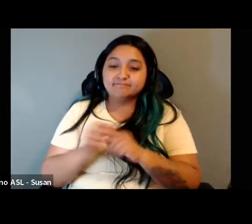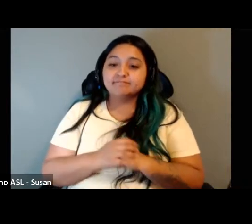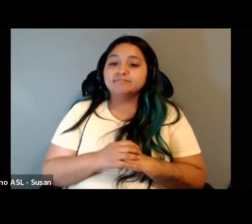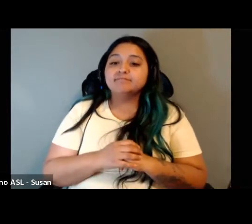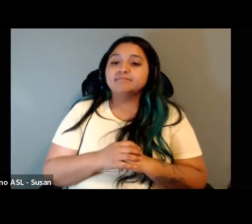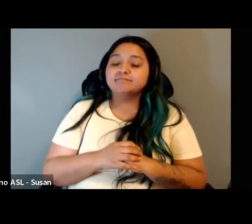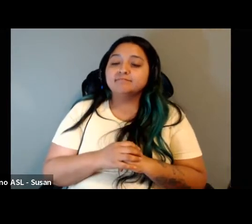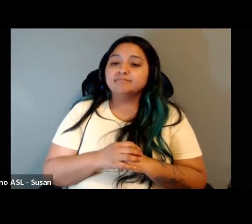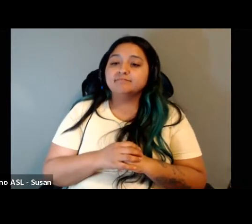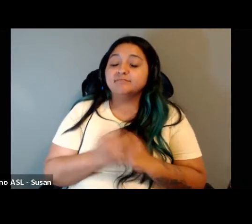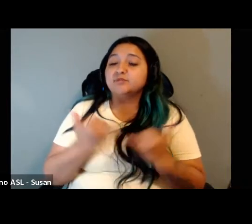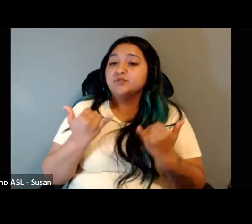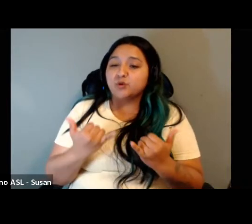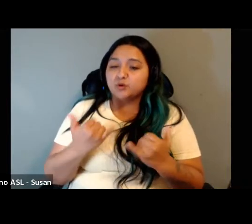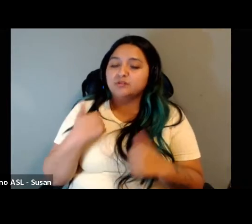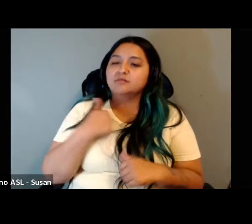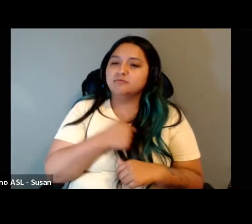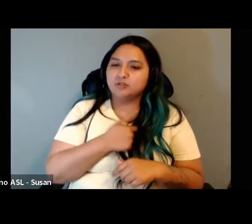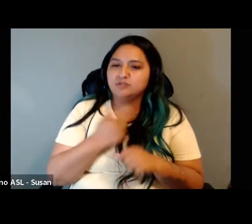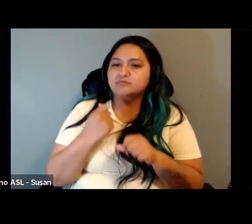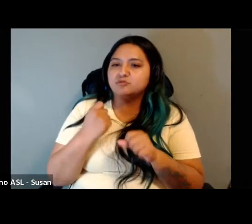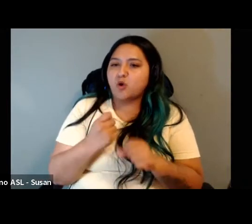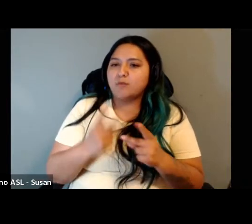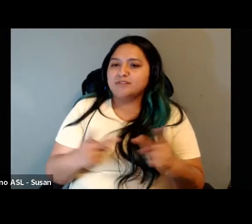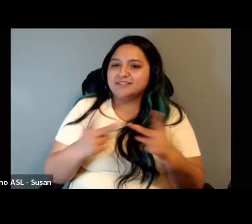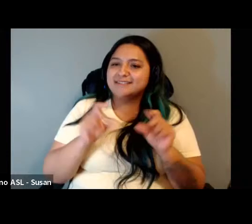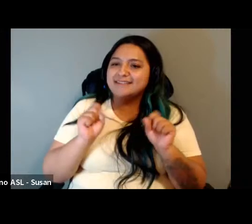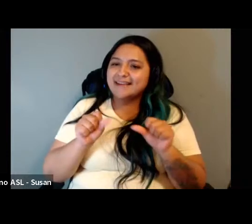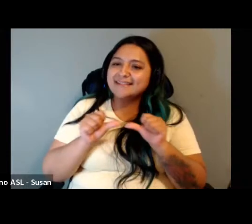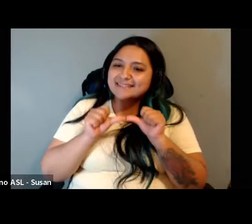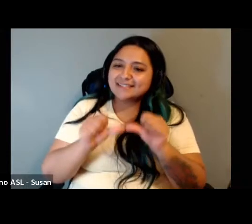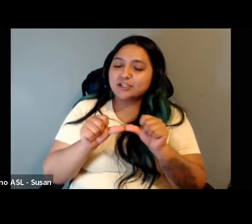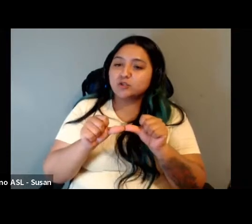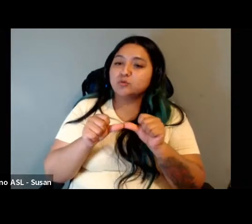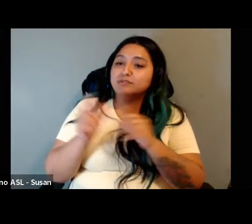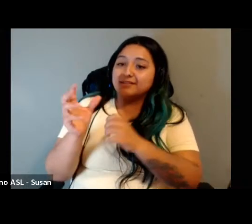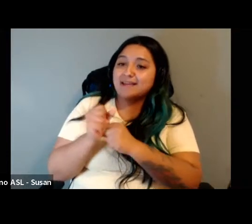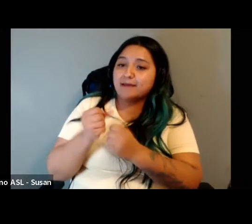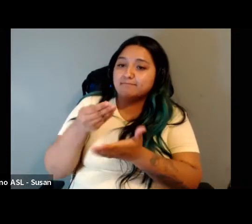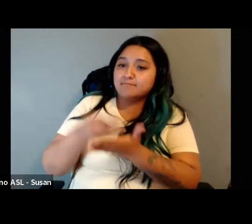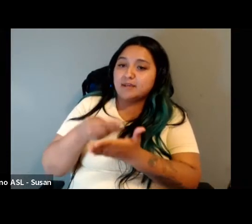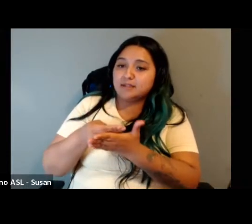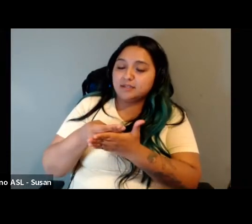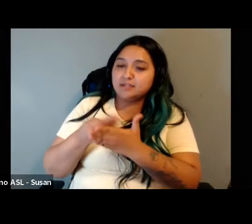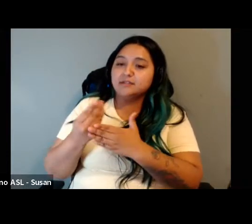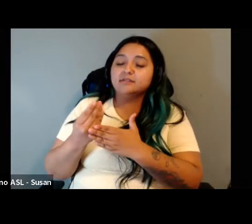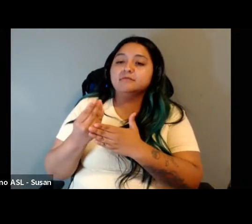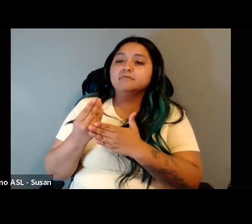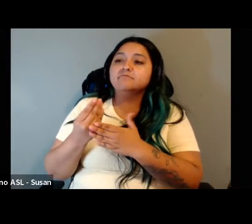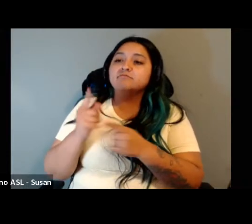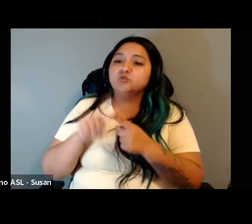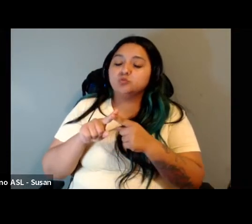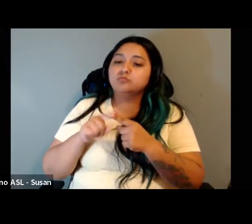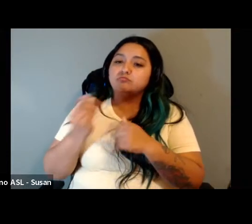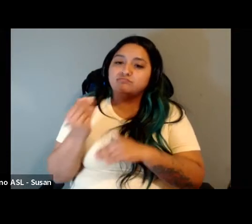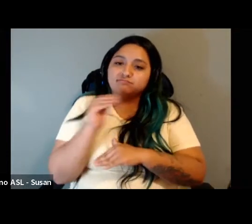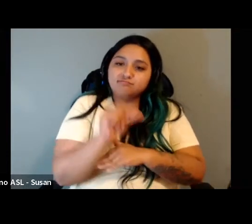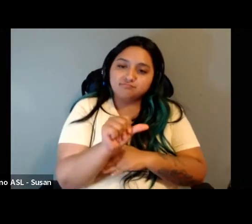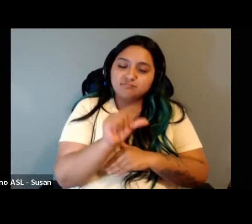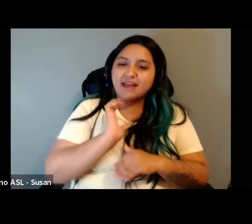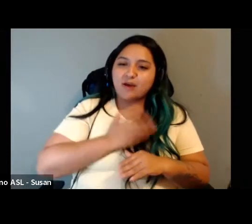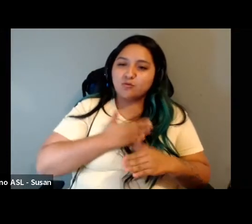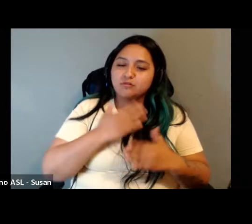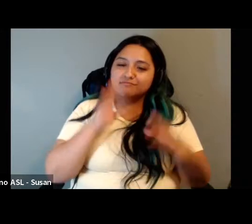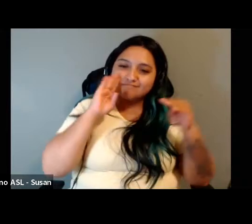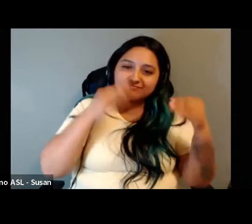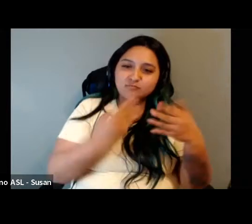a strong position to continue our work to direct county funds towards our equity and people-centered priorities for